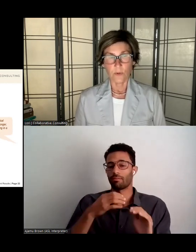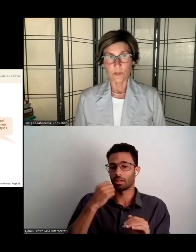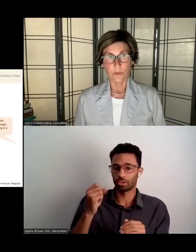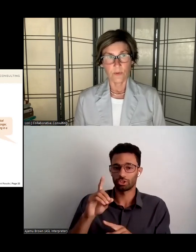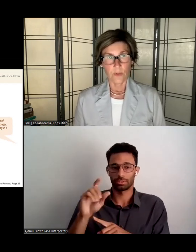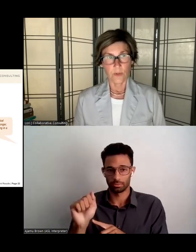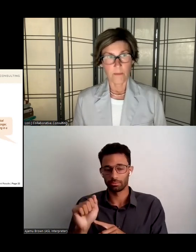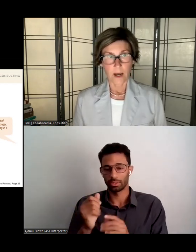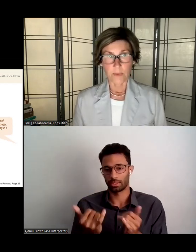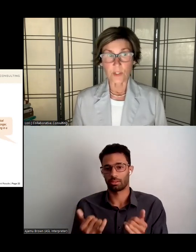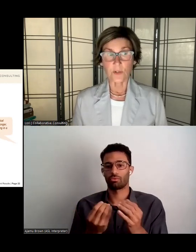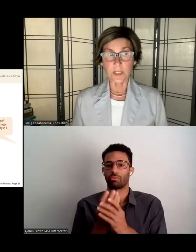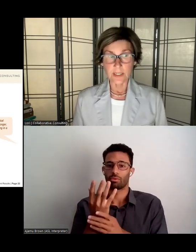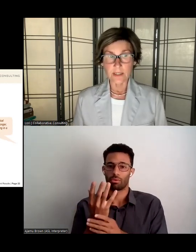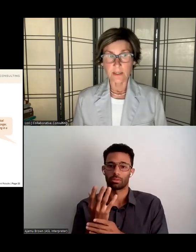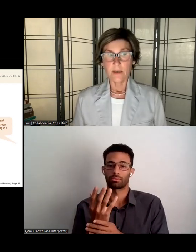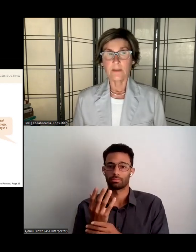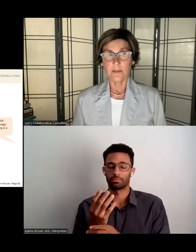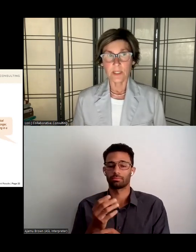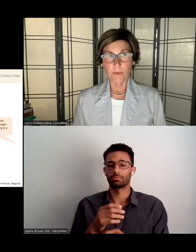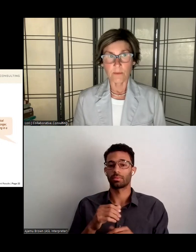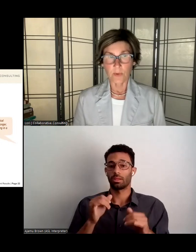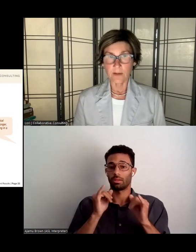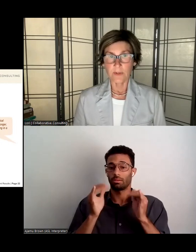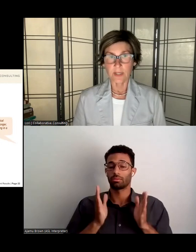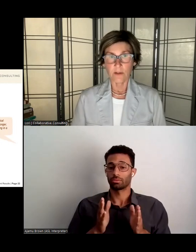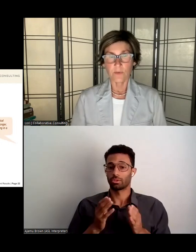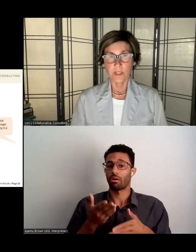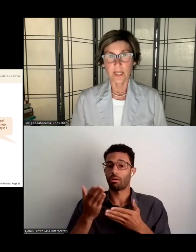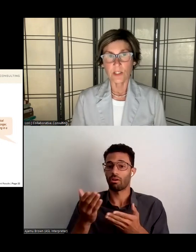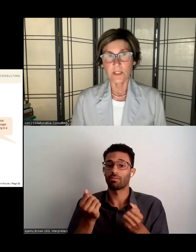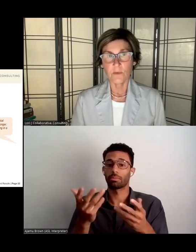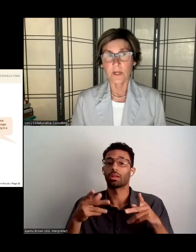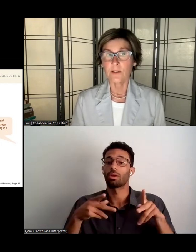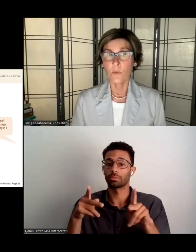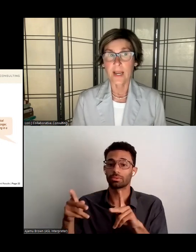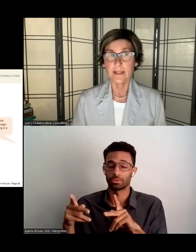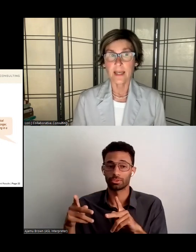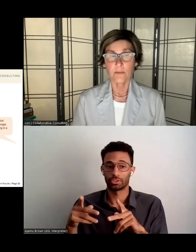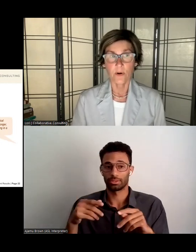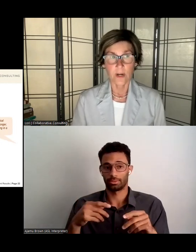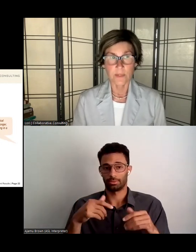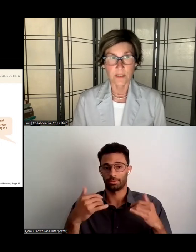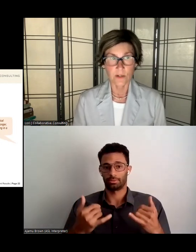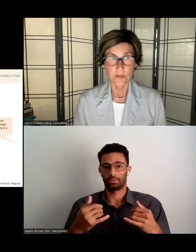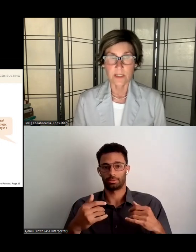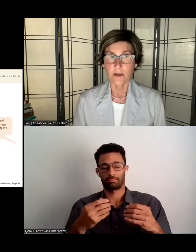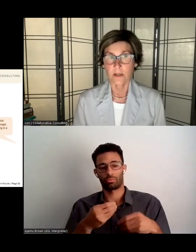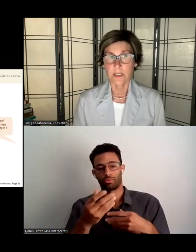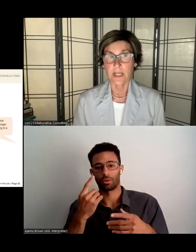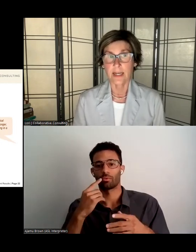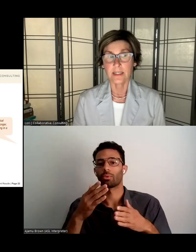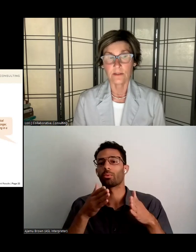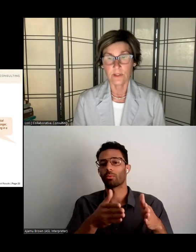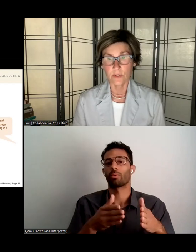offered multiple opportunities that this might bring for the California Aging Network in the way that programs and services